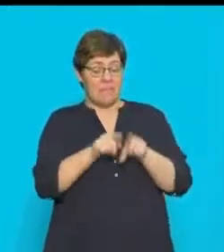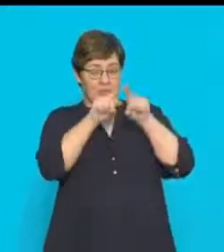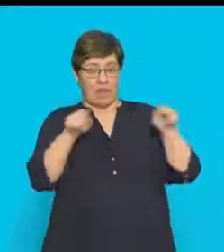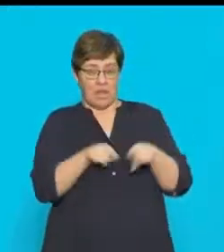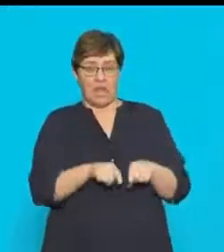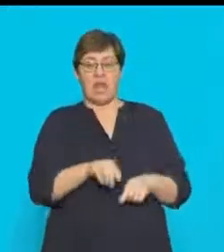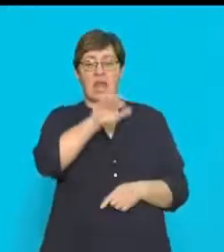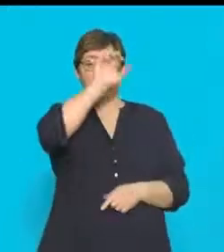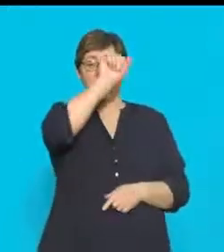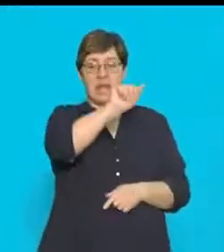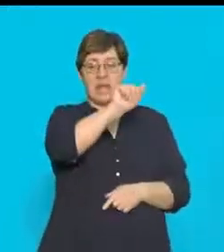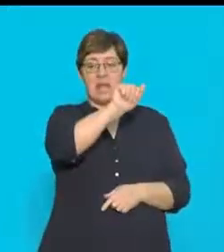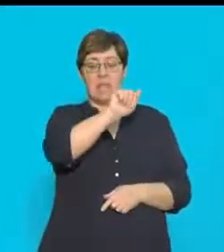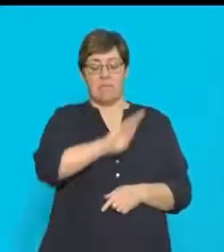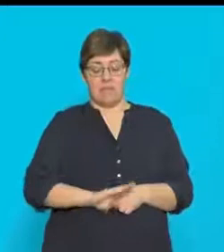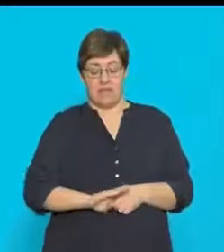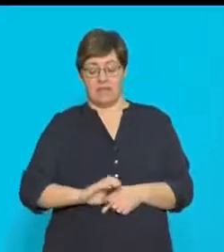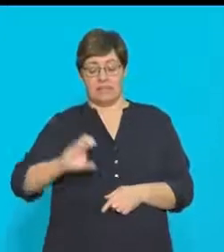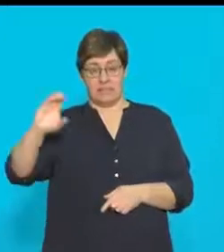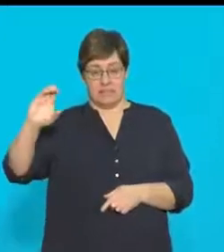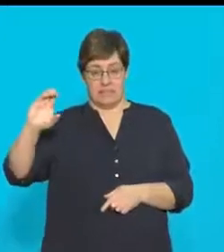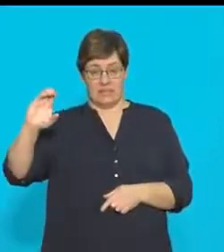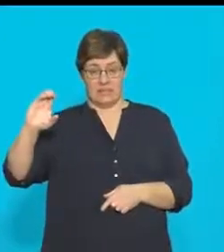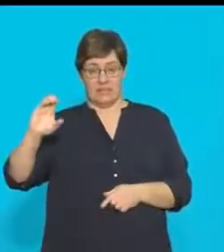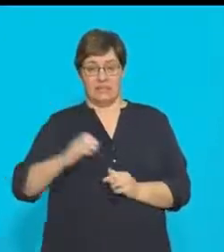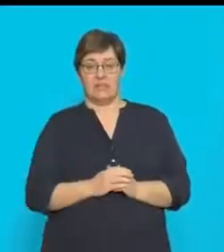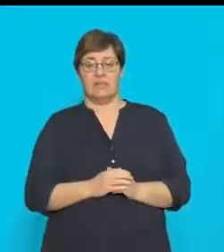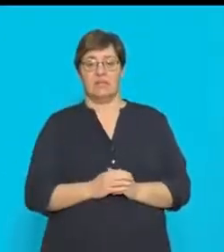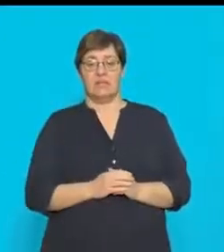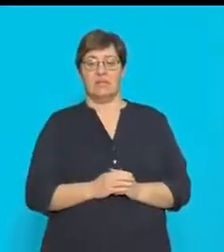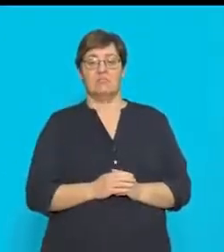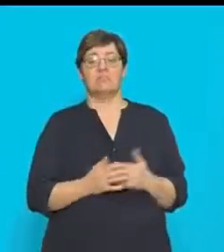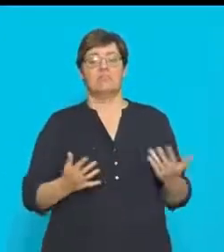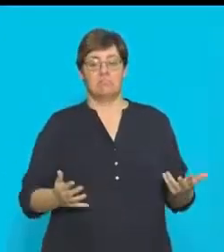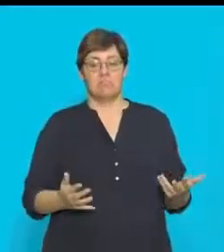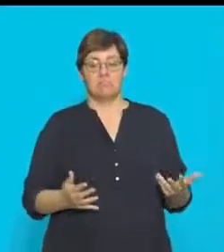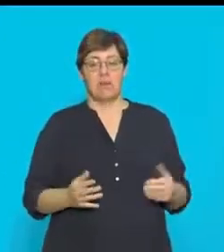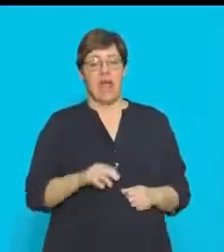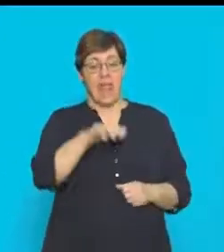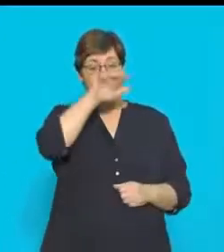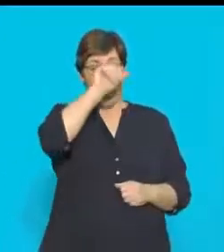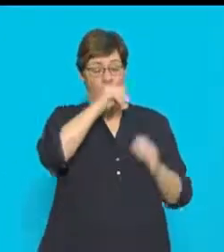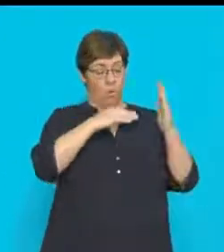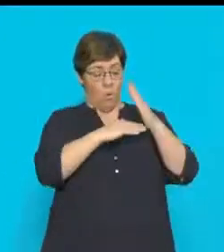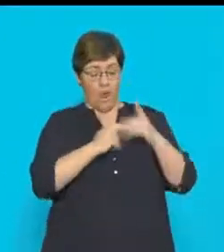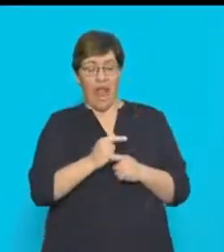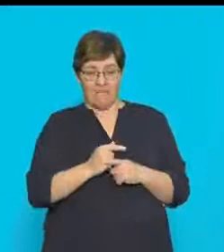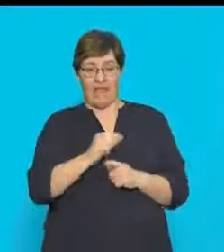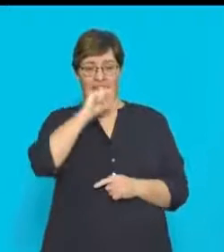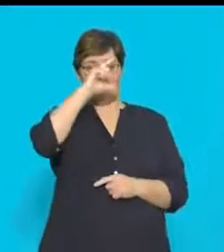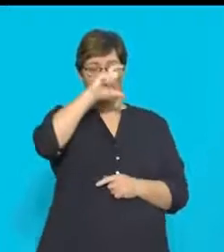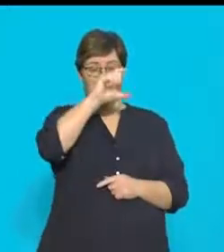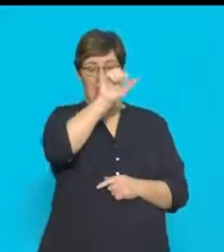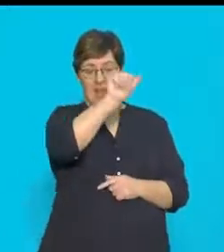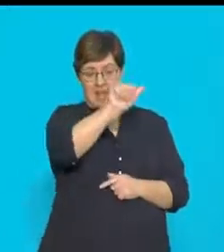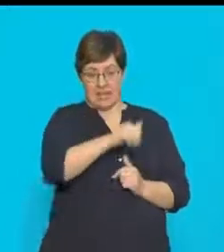call triangle ABC, each vertice is labeled with a capital letter. And so this